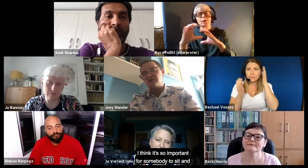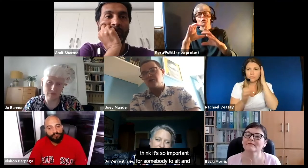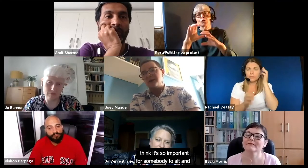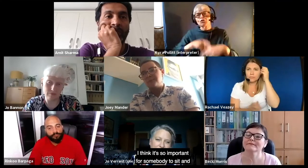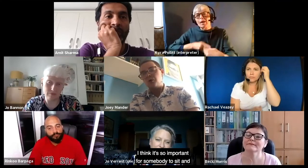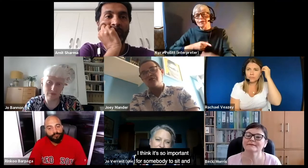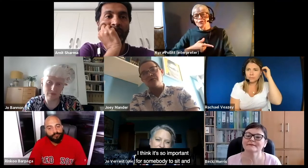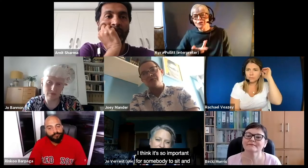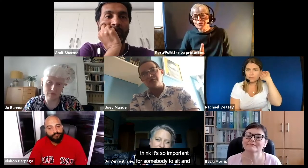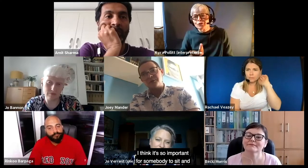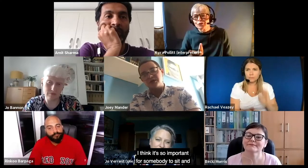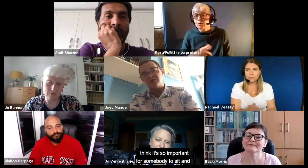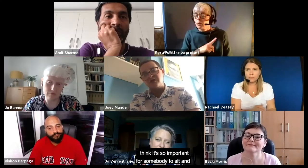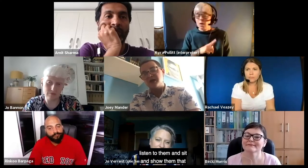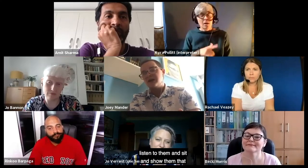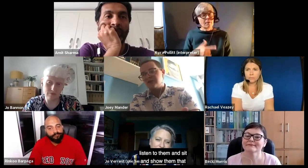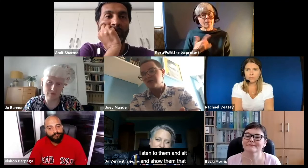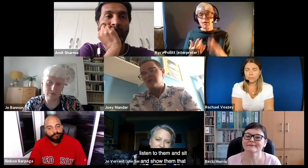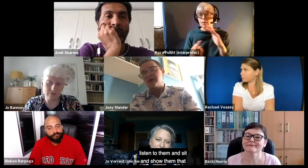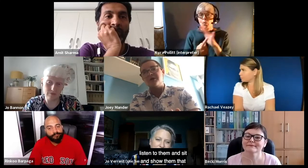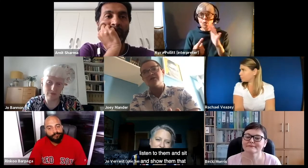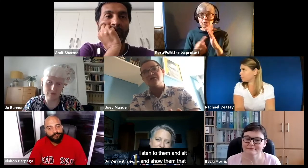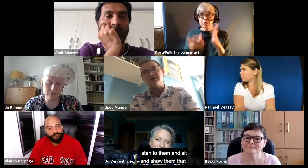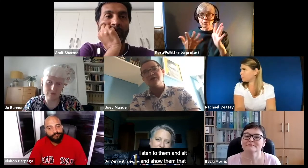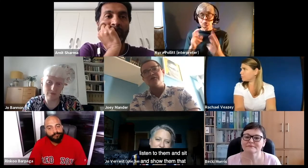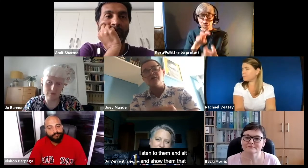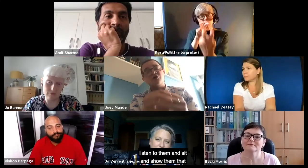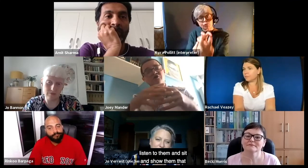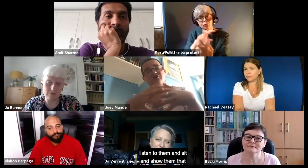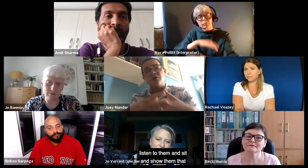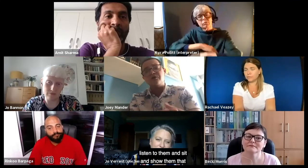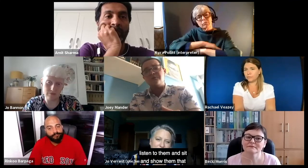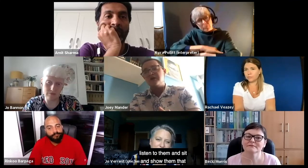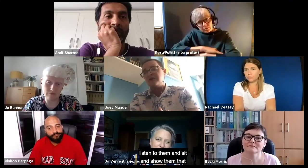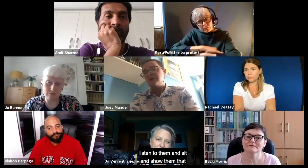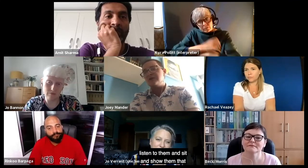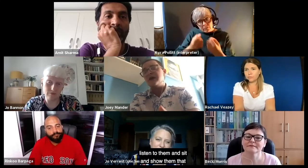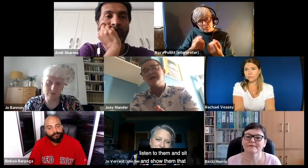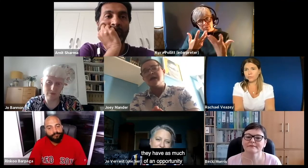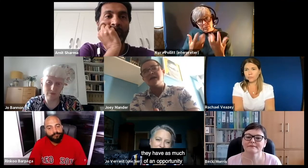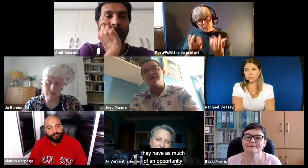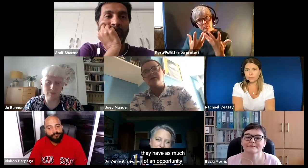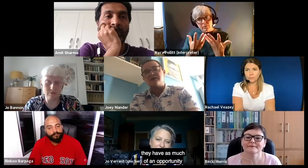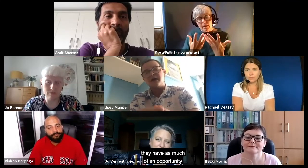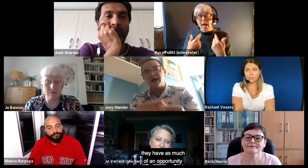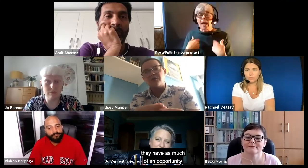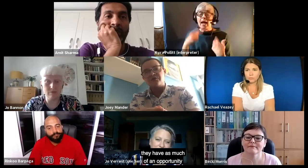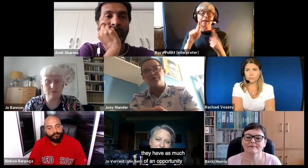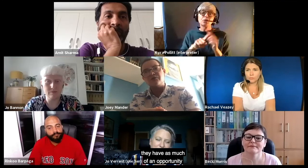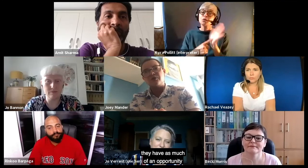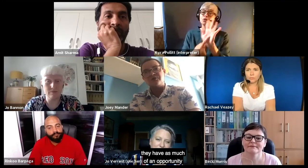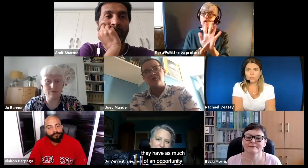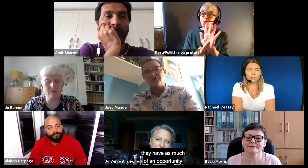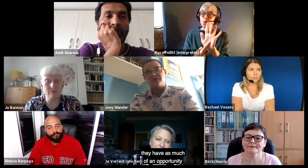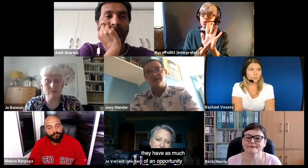think it's so important for somebody to sit and listen to them and sit and show them that they have as